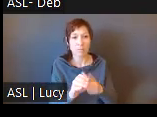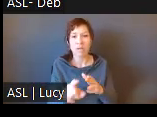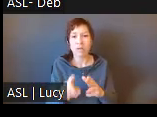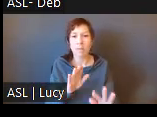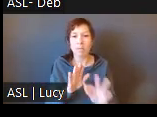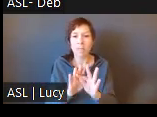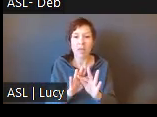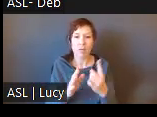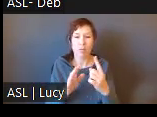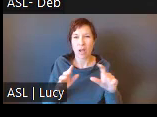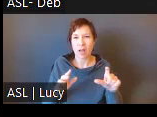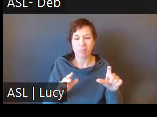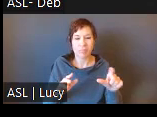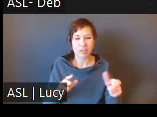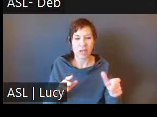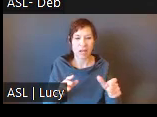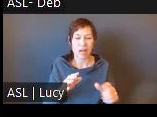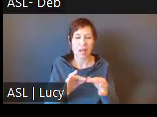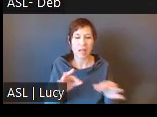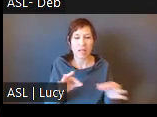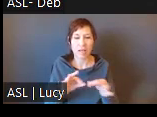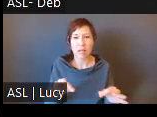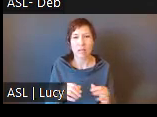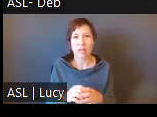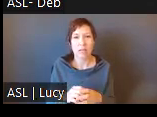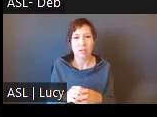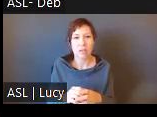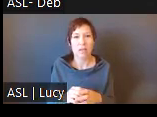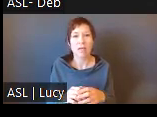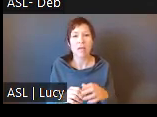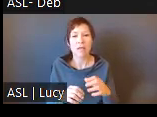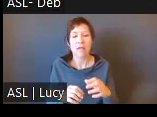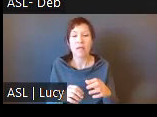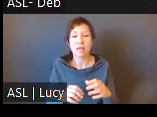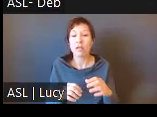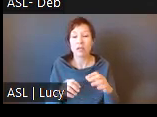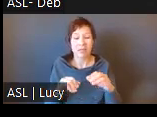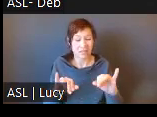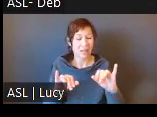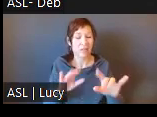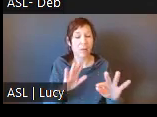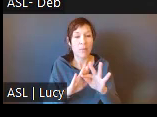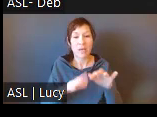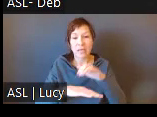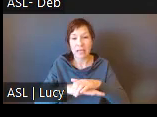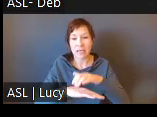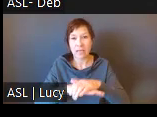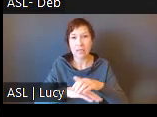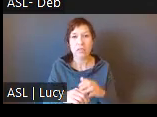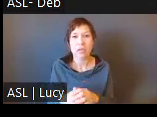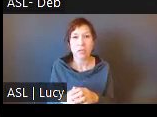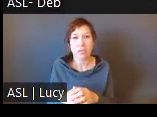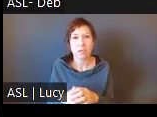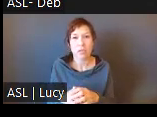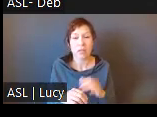channel at the bottom of your screen, even if viewing the presentation in English. Otherwise, English language viewers will not